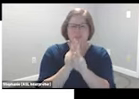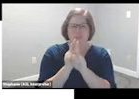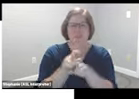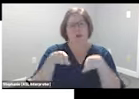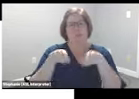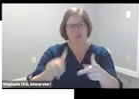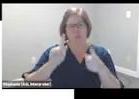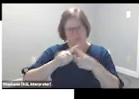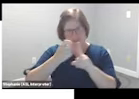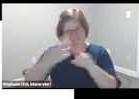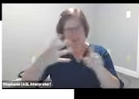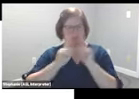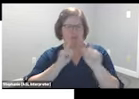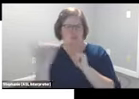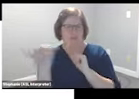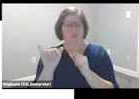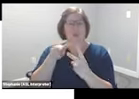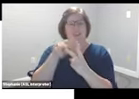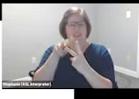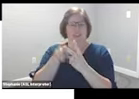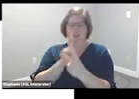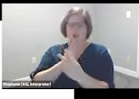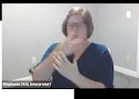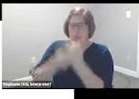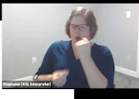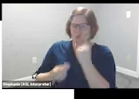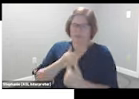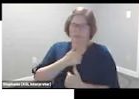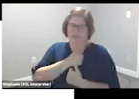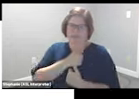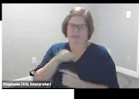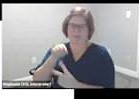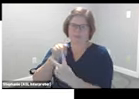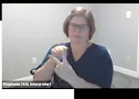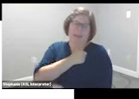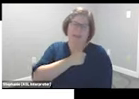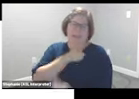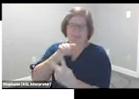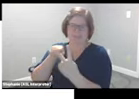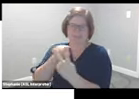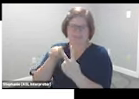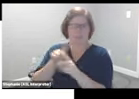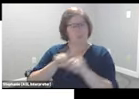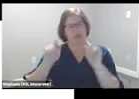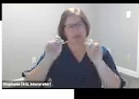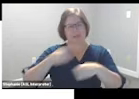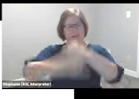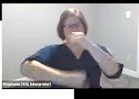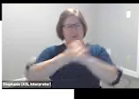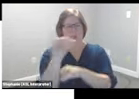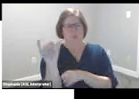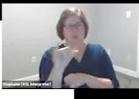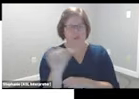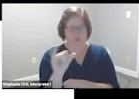months. Both of these are Canadian oriented, but I'm happy to do things internationally as well, and have done profiles